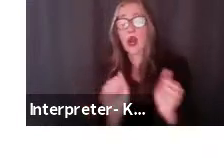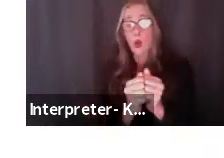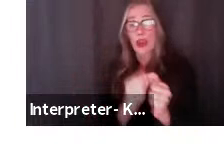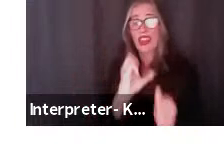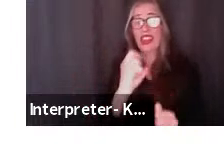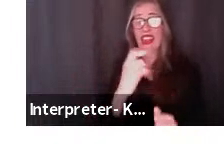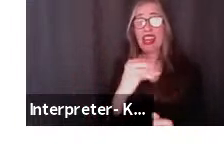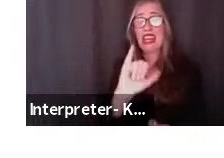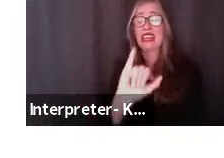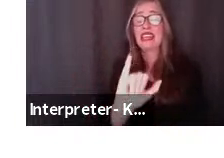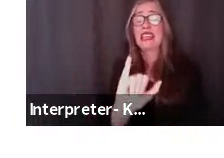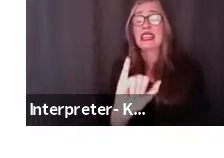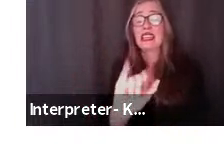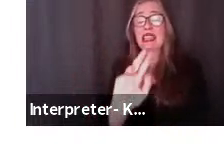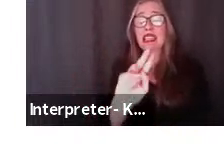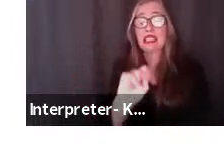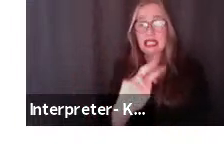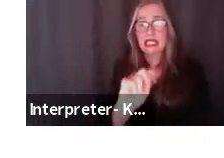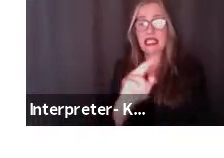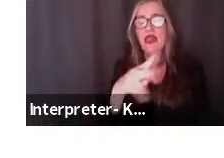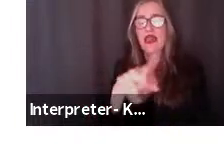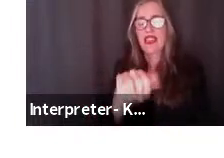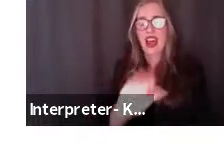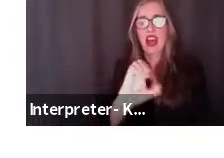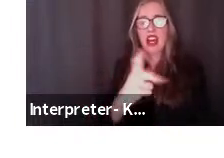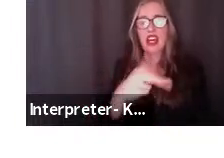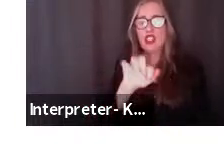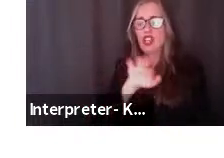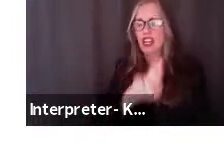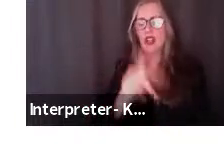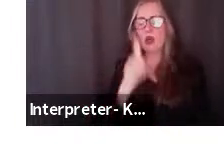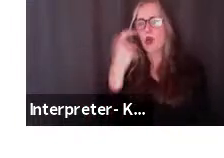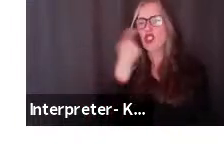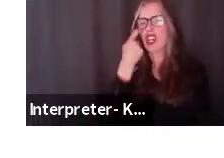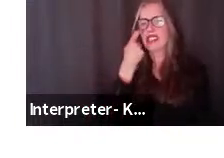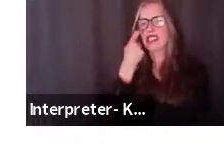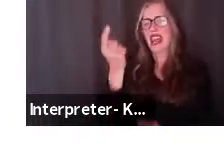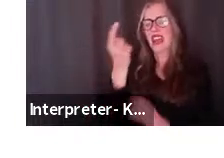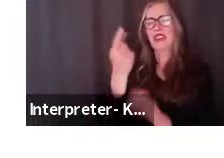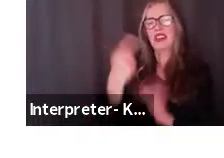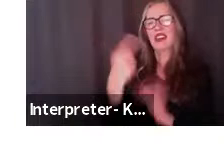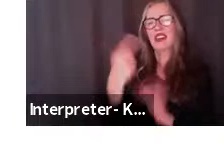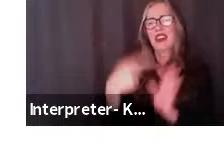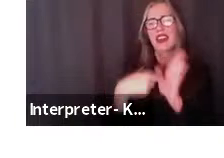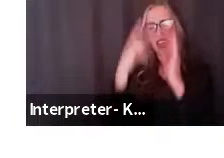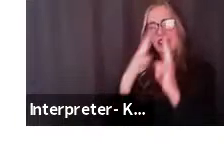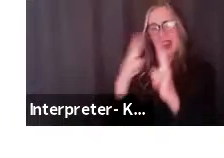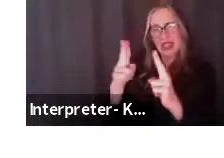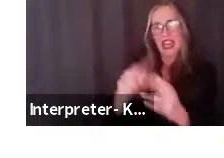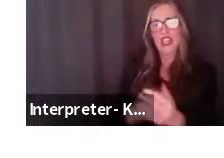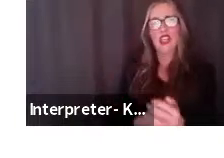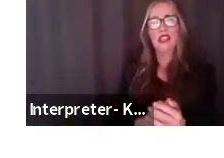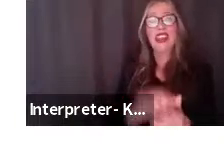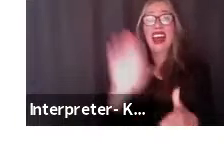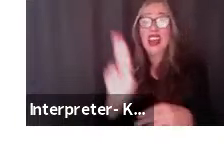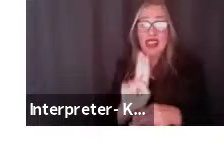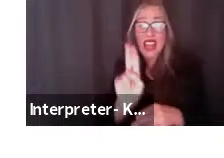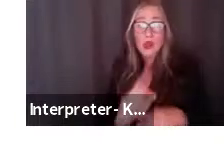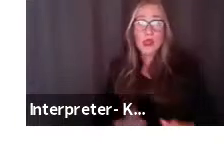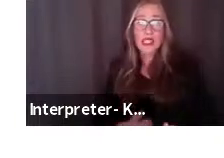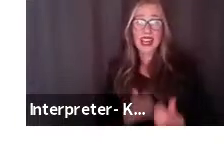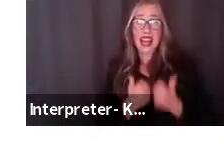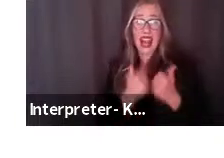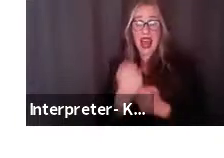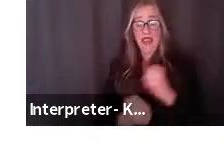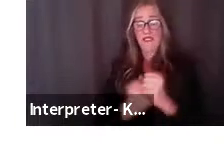dedication is we used life table methods or kind of estimates of life expectancy to estimate how many